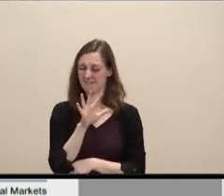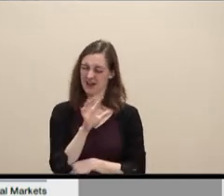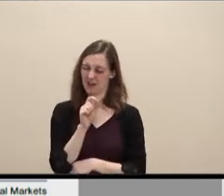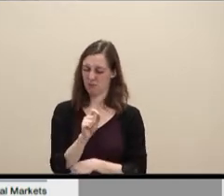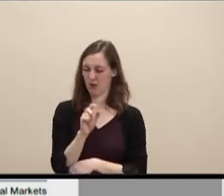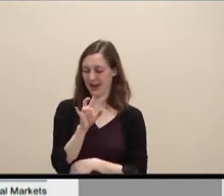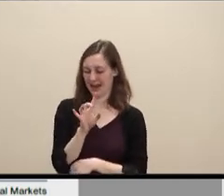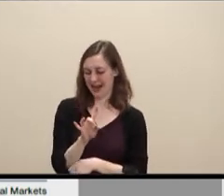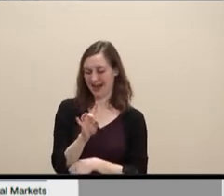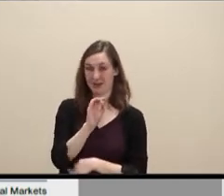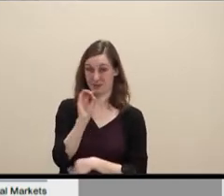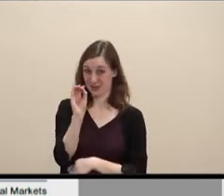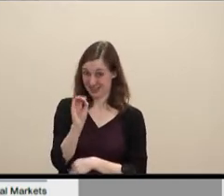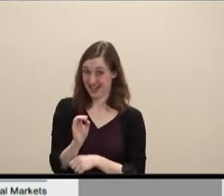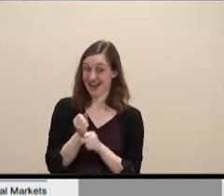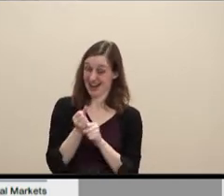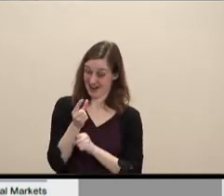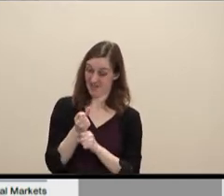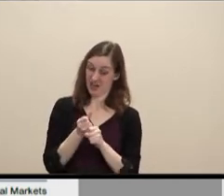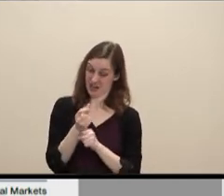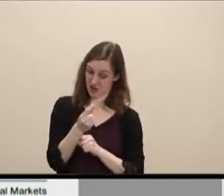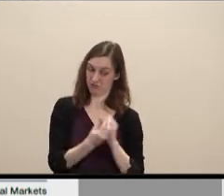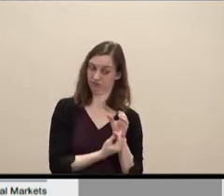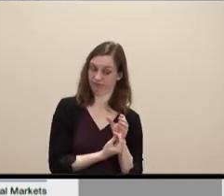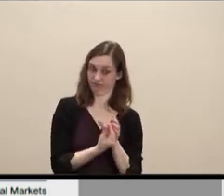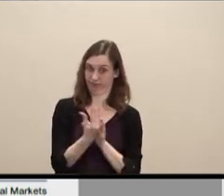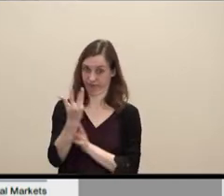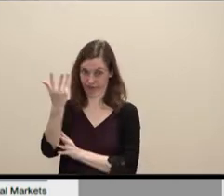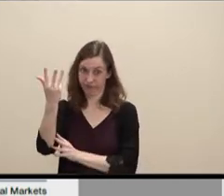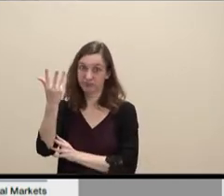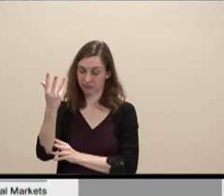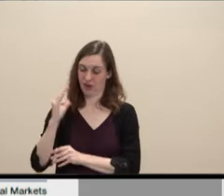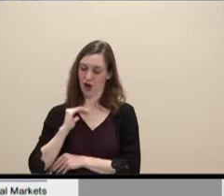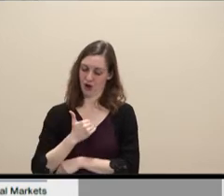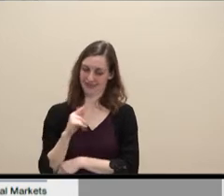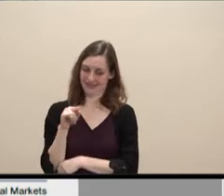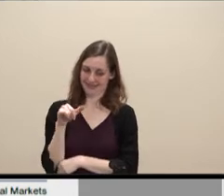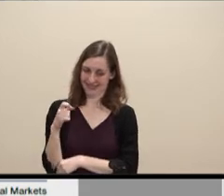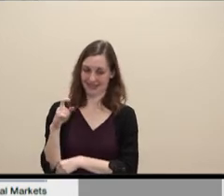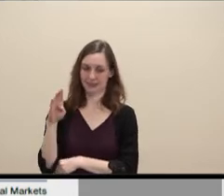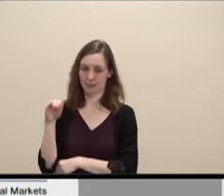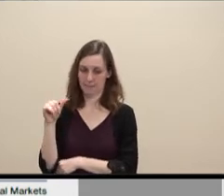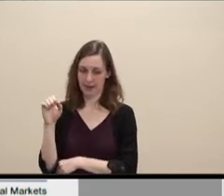per year is the annual average growth rate of the district's tax base.